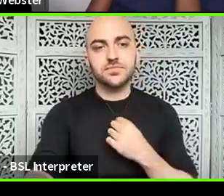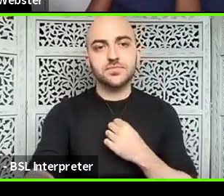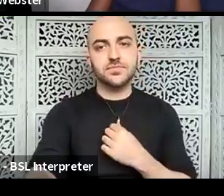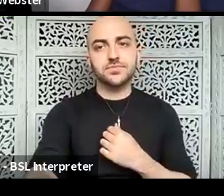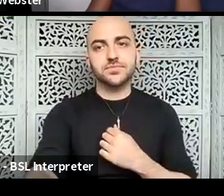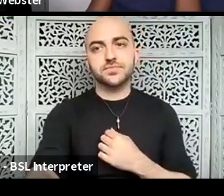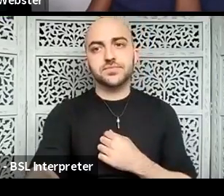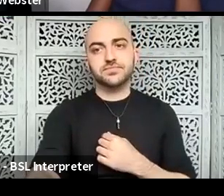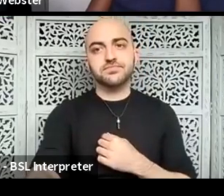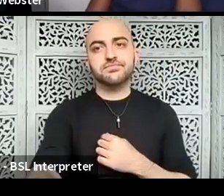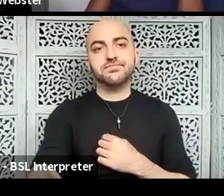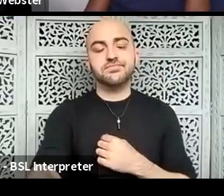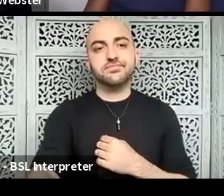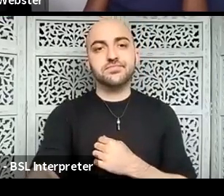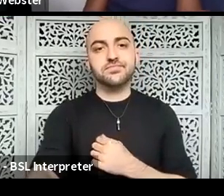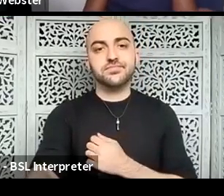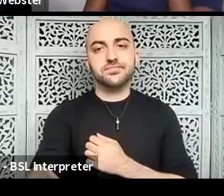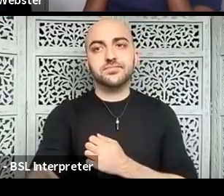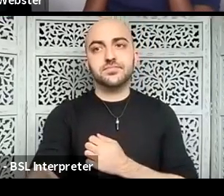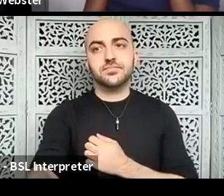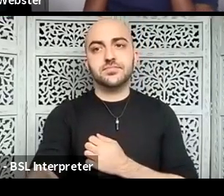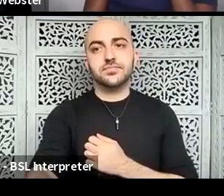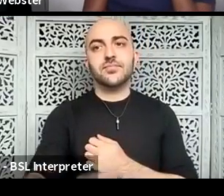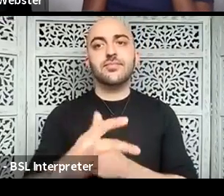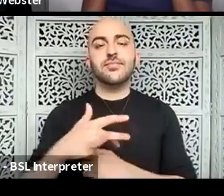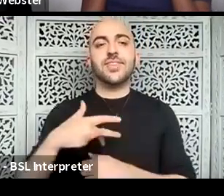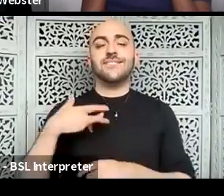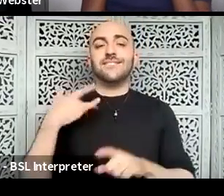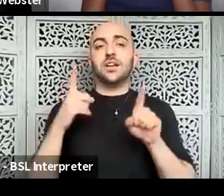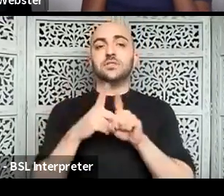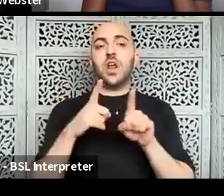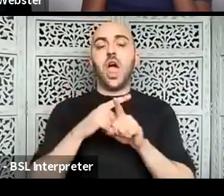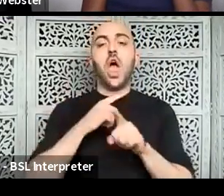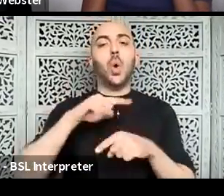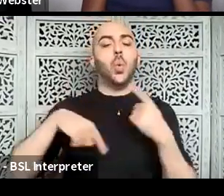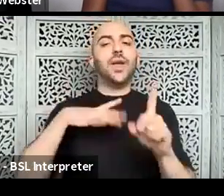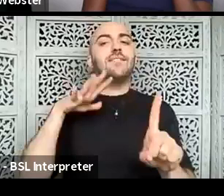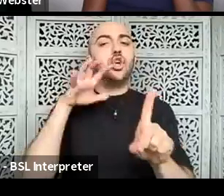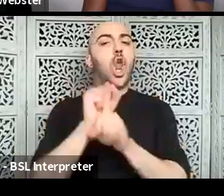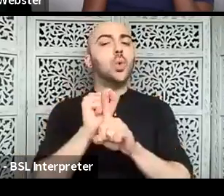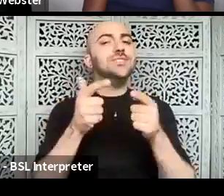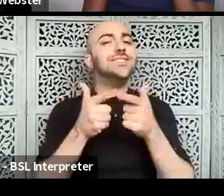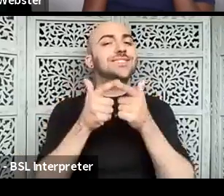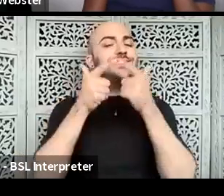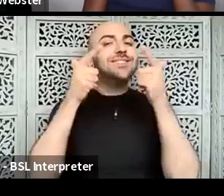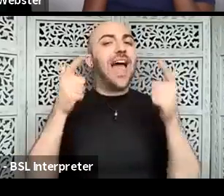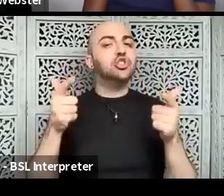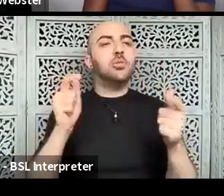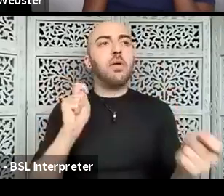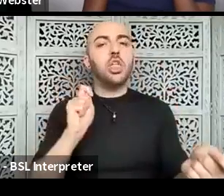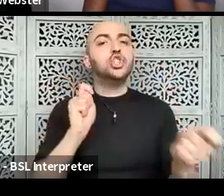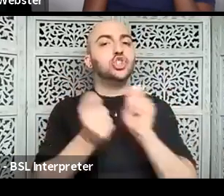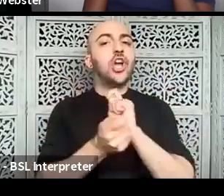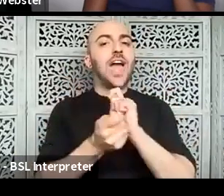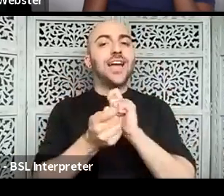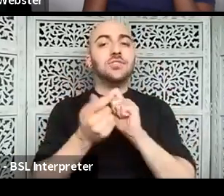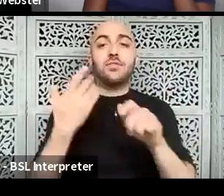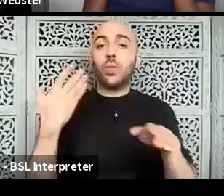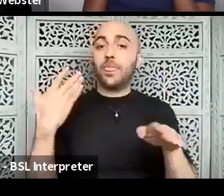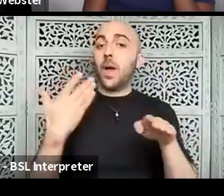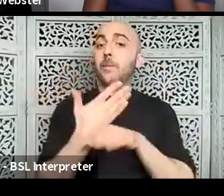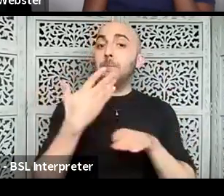Yeah. It feels like we've certainly noticed a tangible change in the employers that